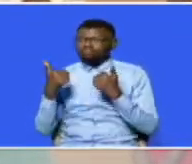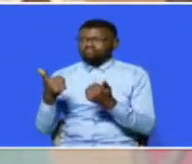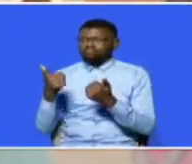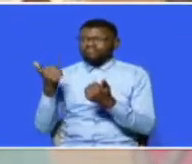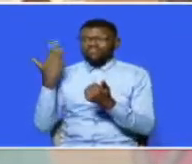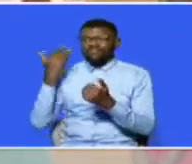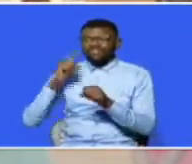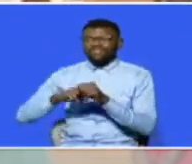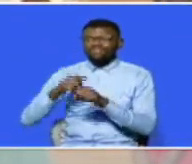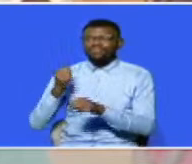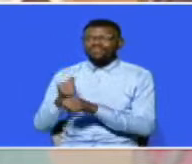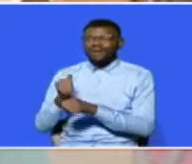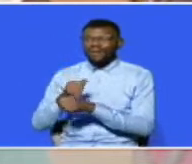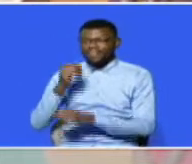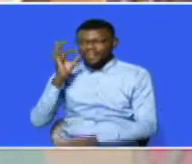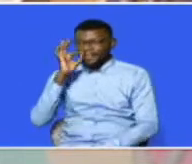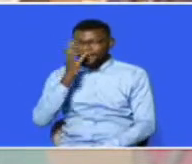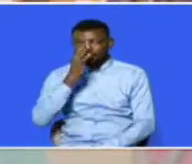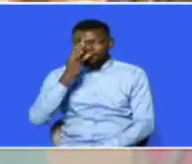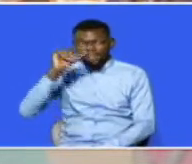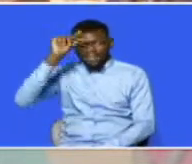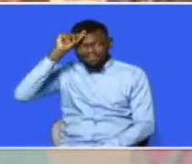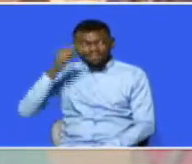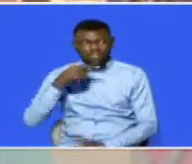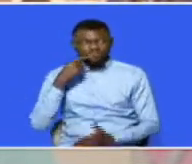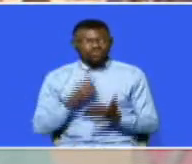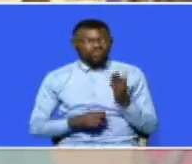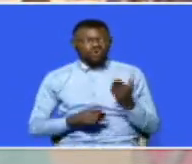the Kibaki administration, saying it is enough